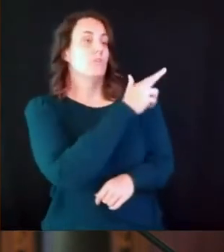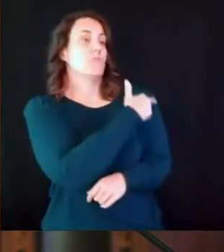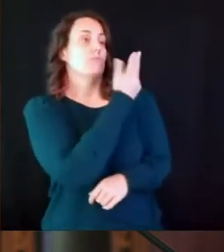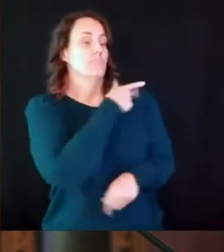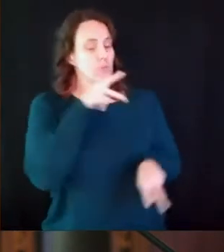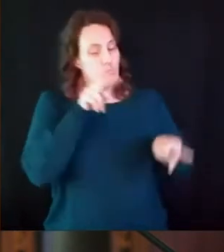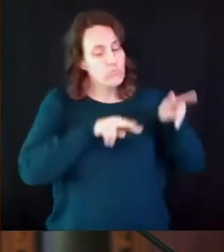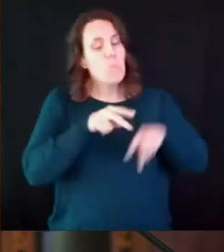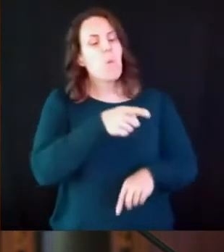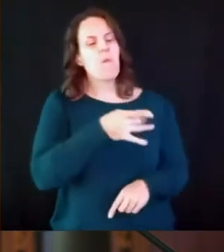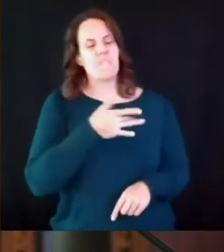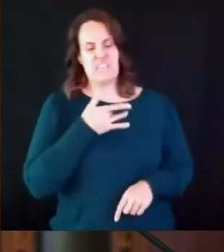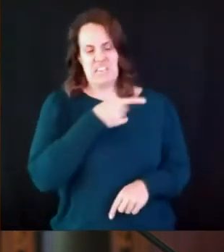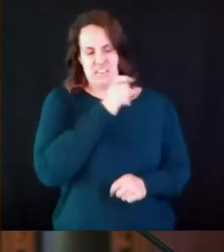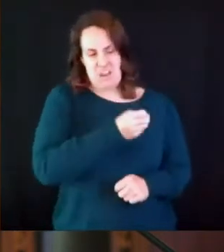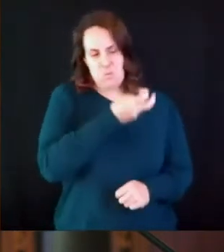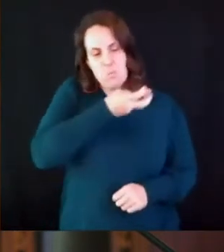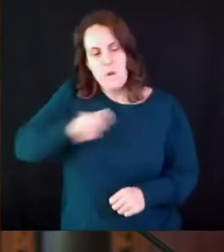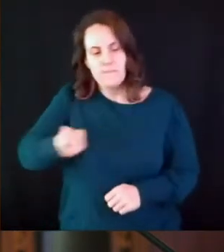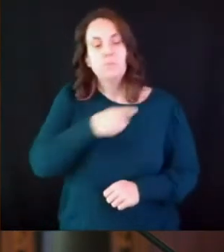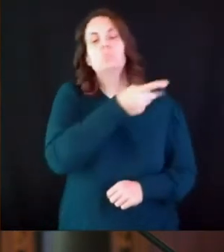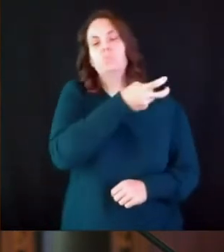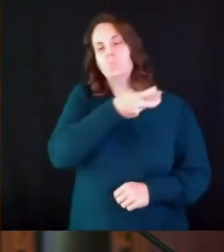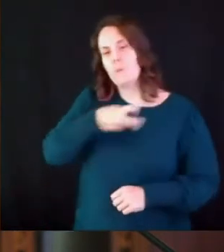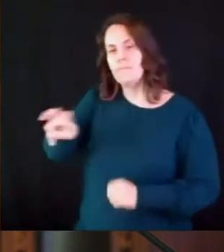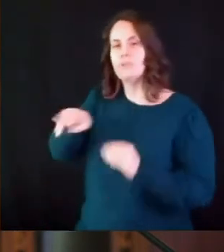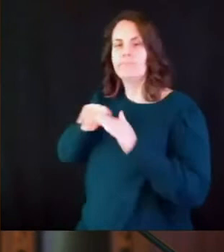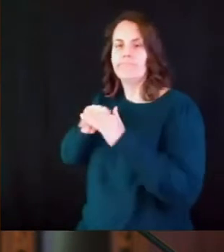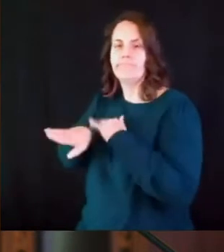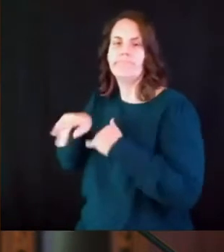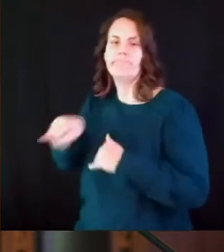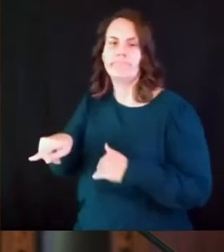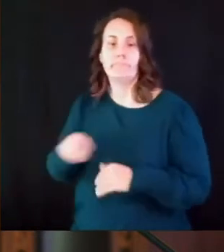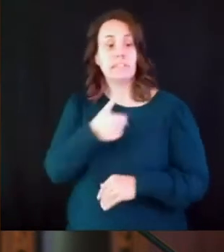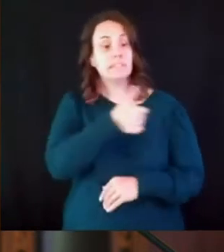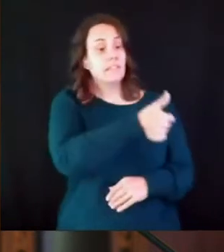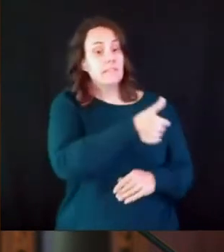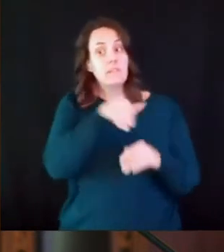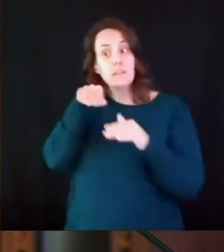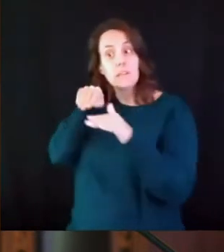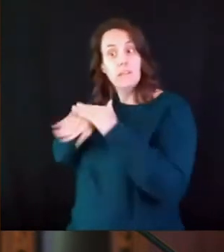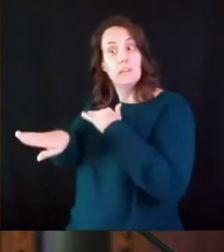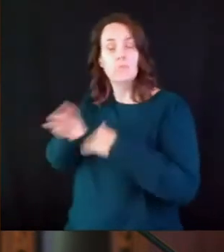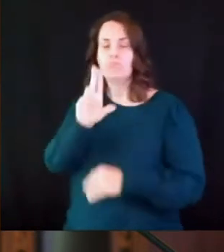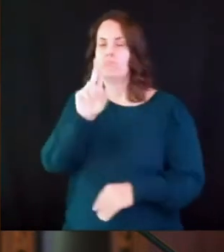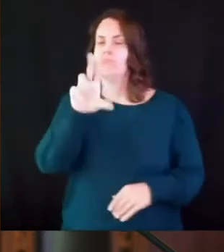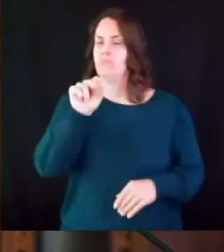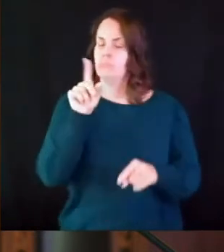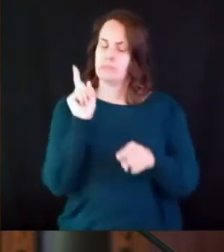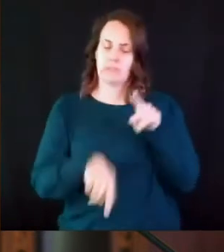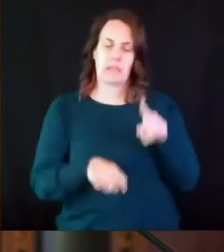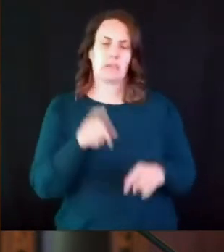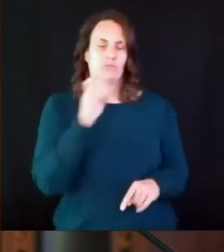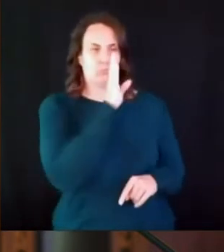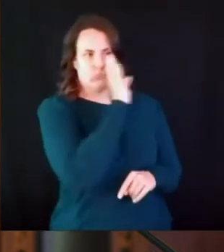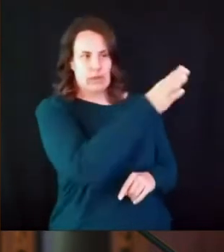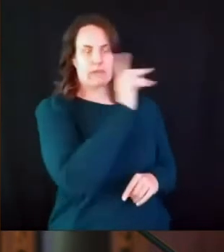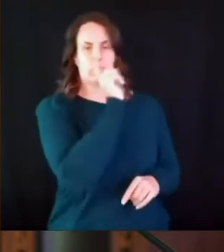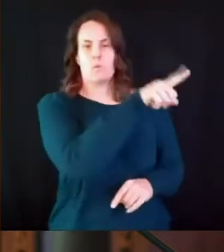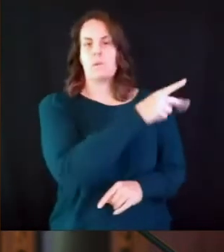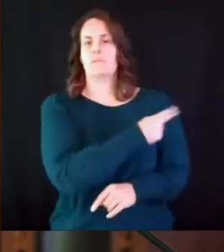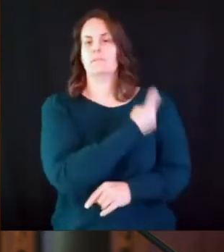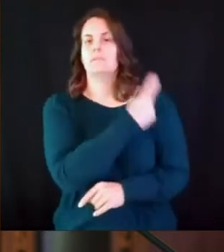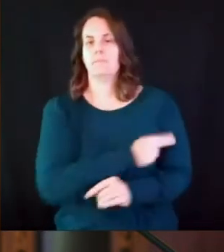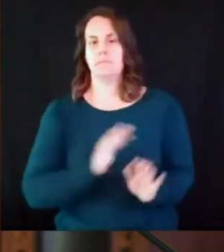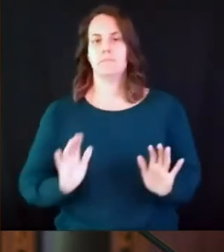patients. The current surge in hospitalizations and the need for this alternate care facility is a direct result of the surge